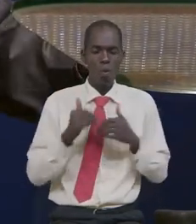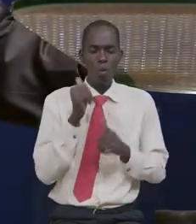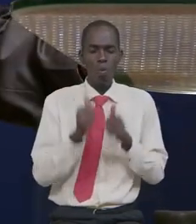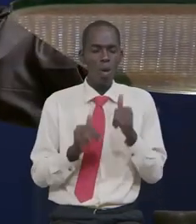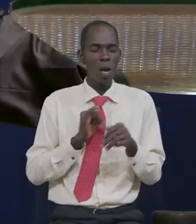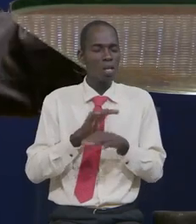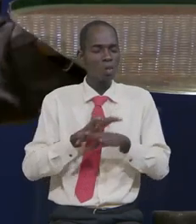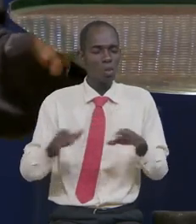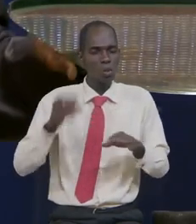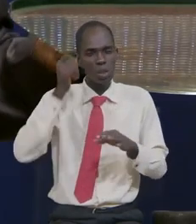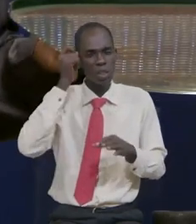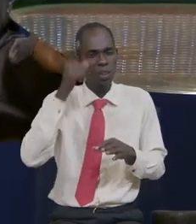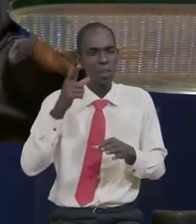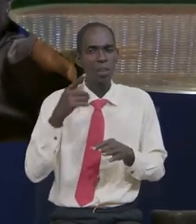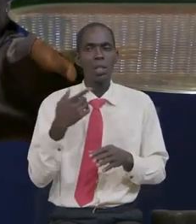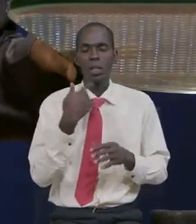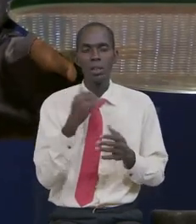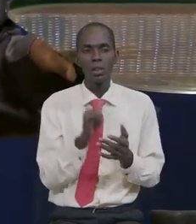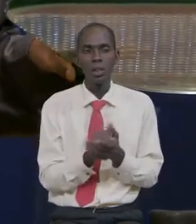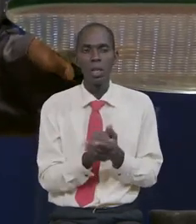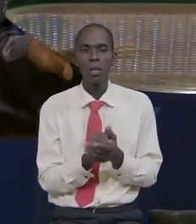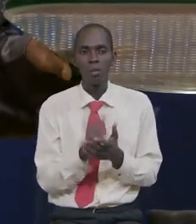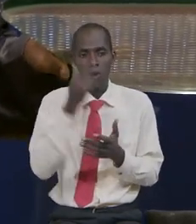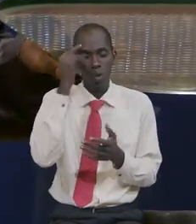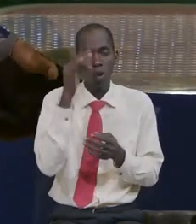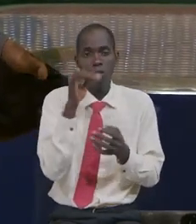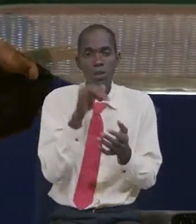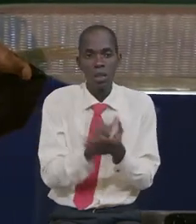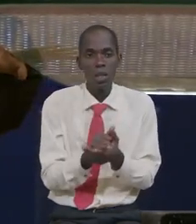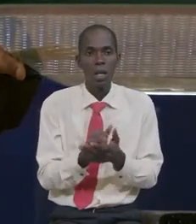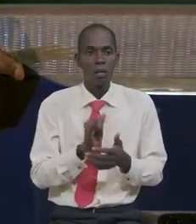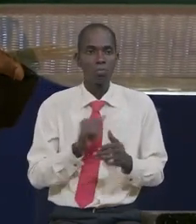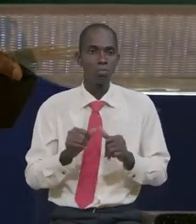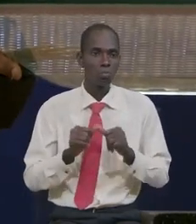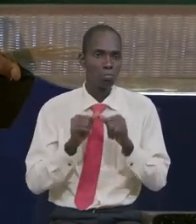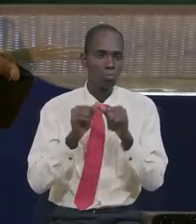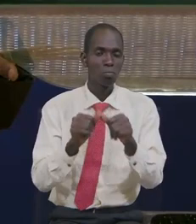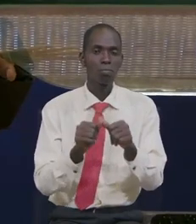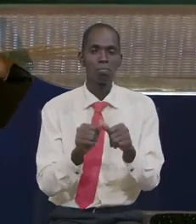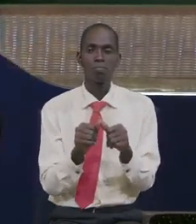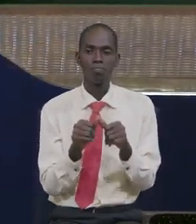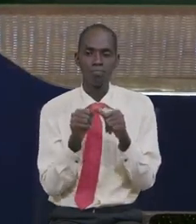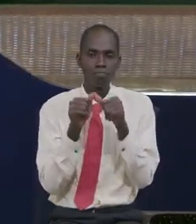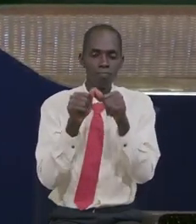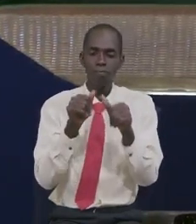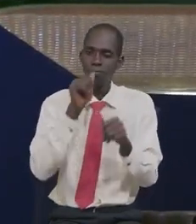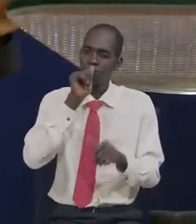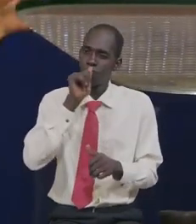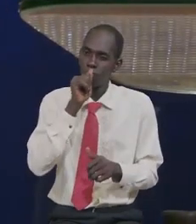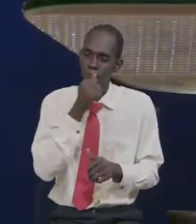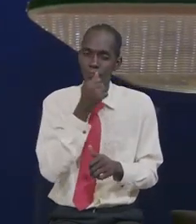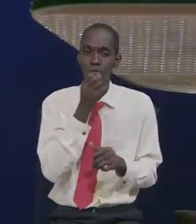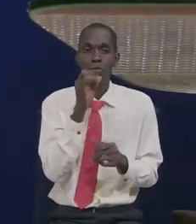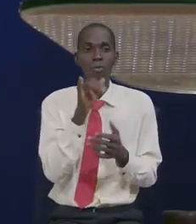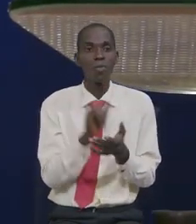understand, I say because of that I keep on persevering, I keep on enduring, so that